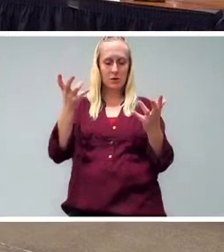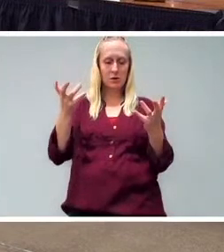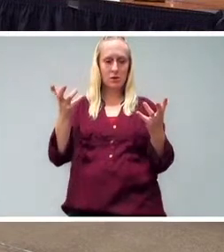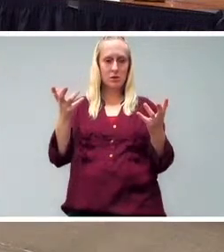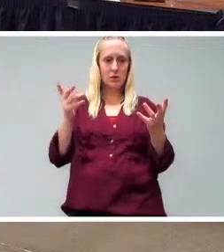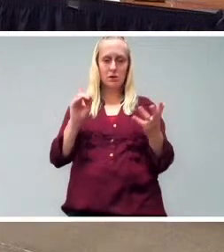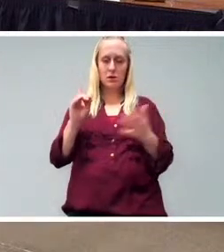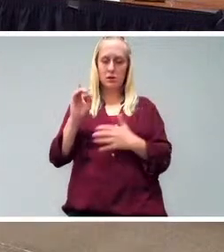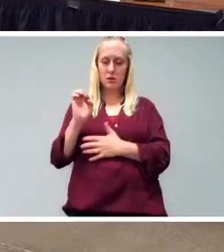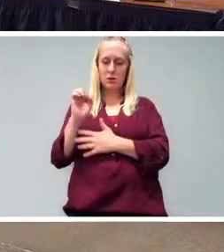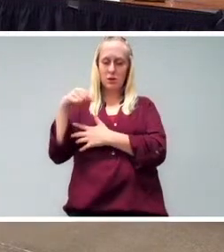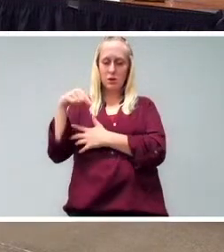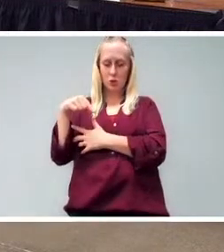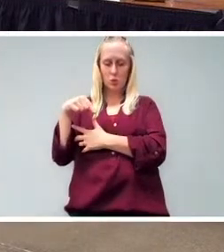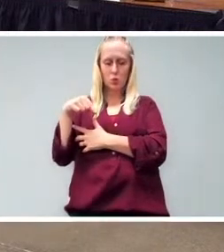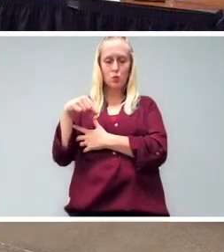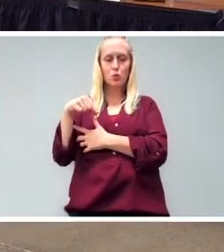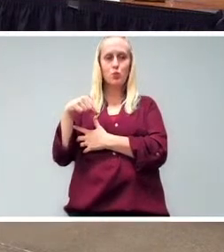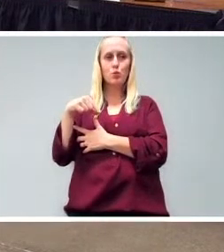DEQ